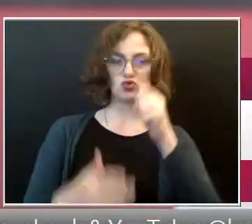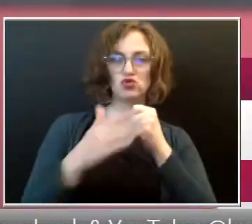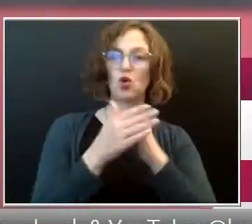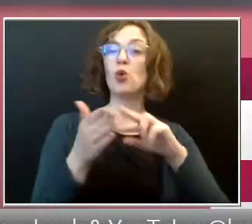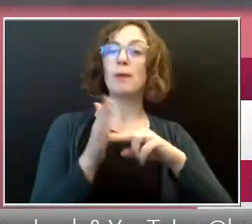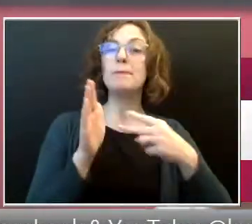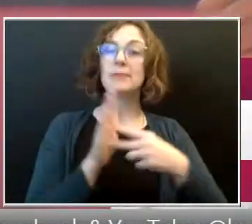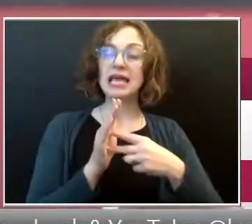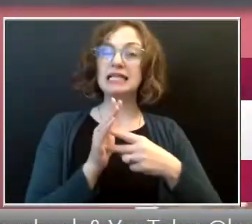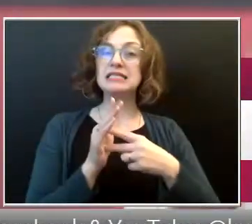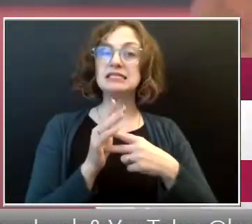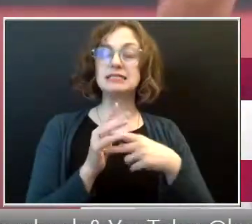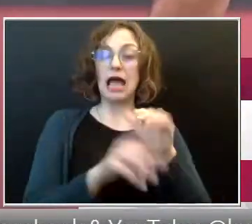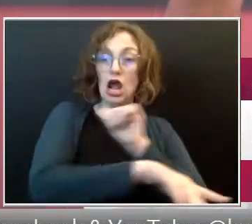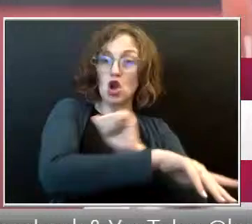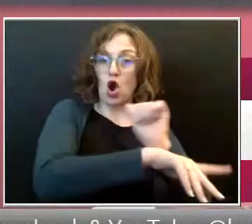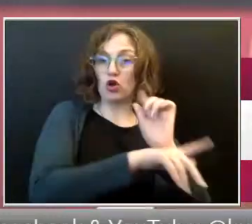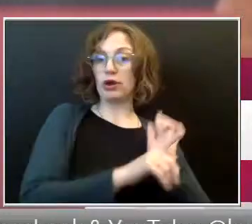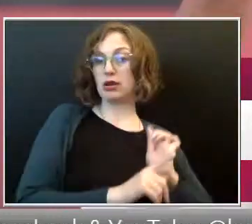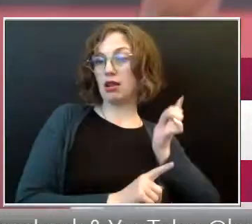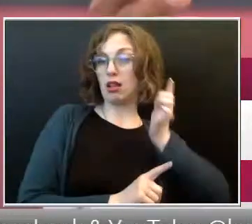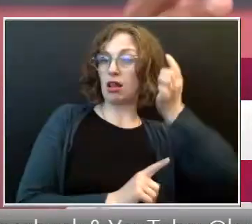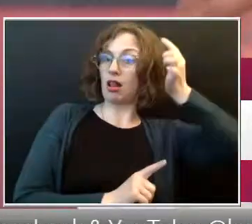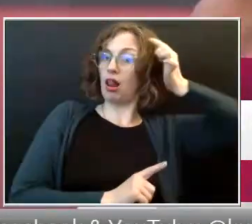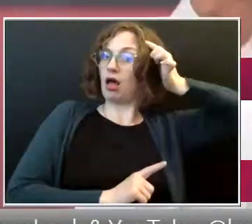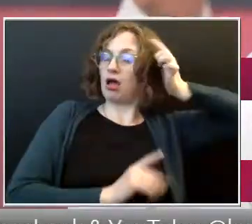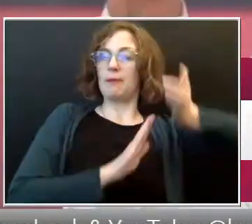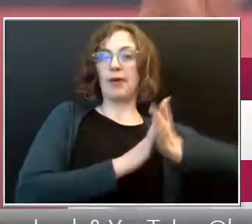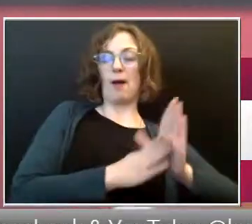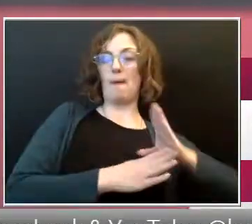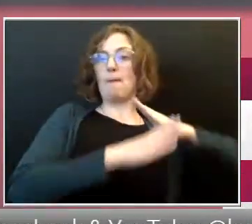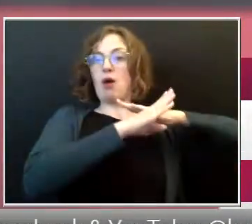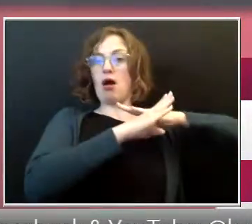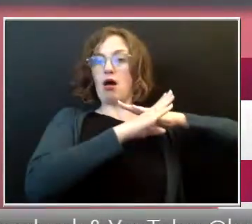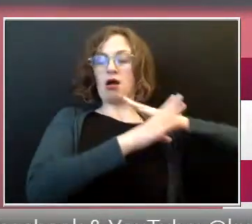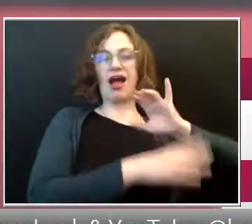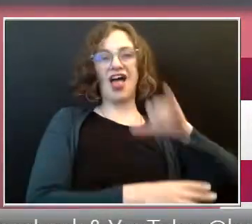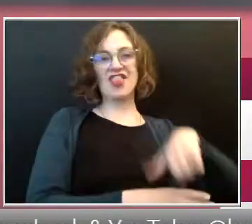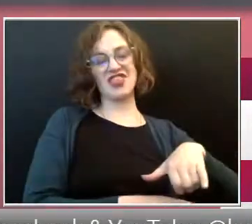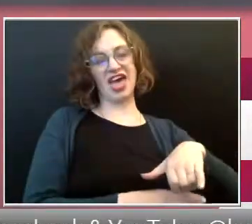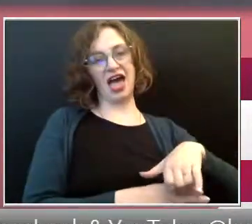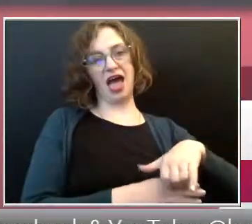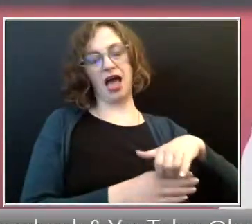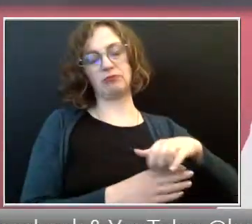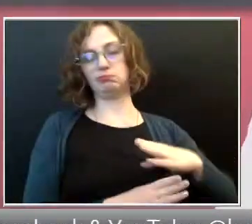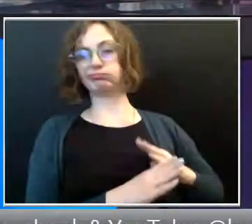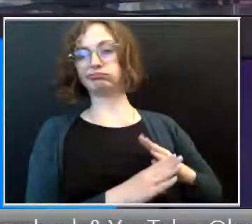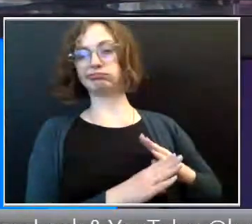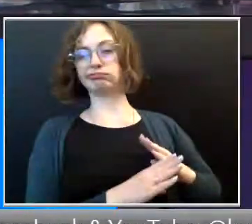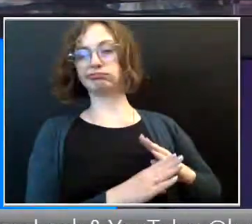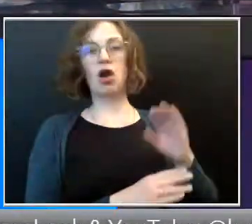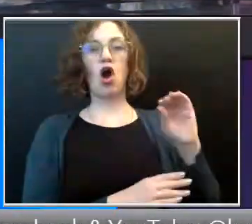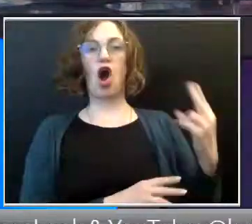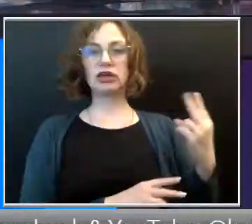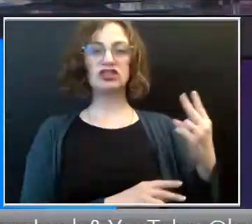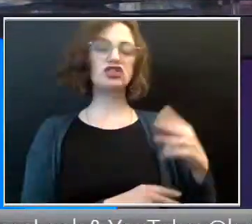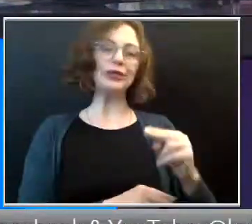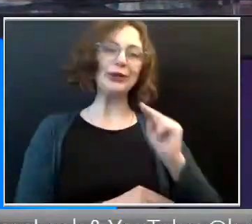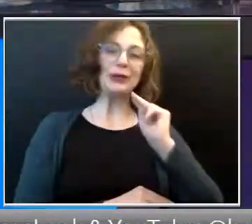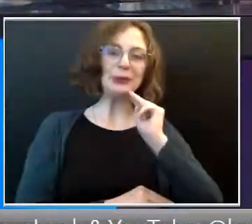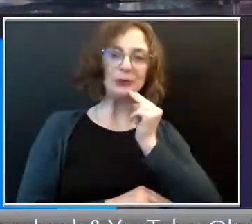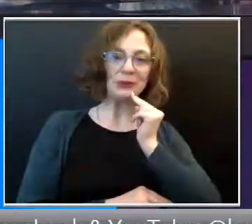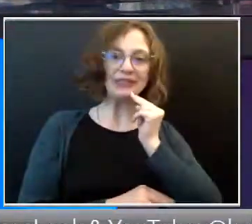brain. And when that happens, it cuts off oxygen and nutrients going to that specific area of the brain. And to fix this, you performed something called